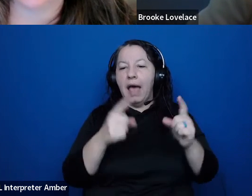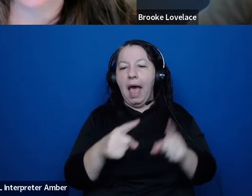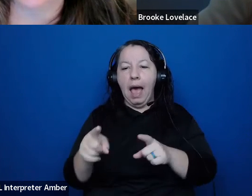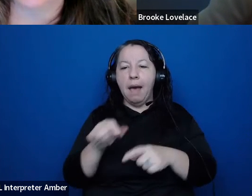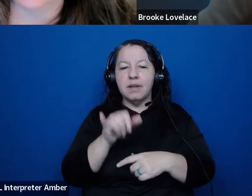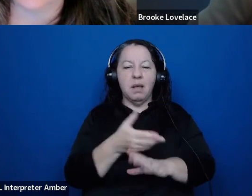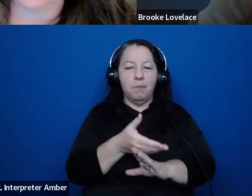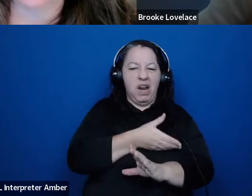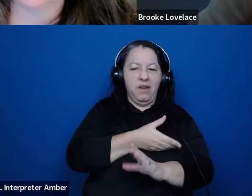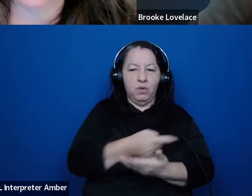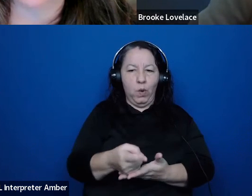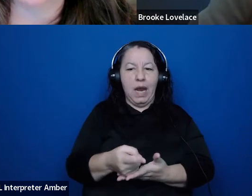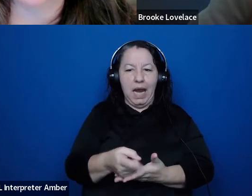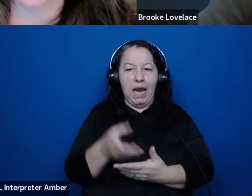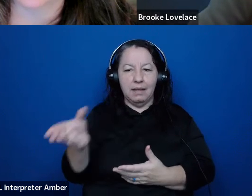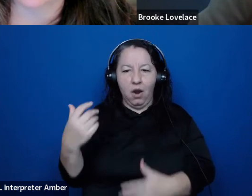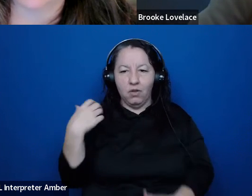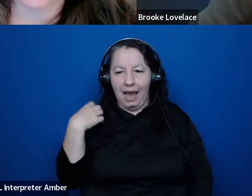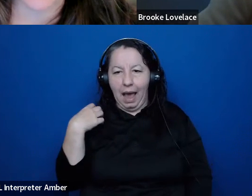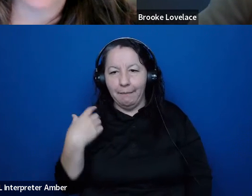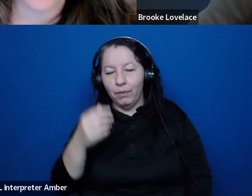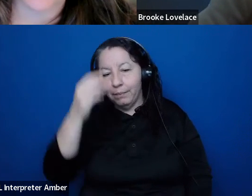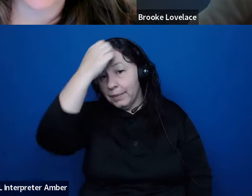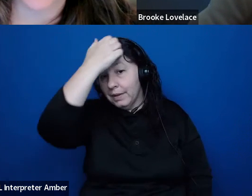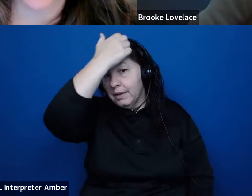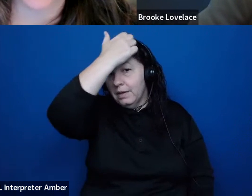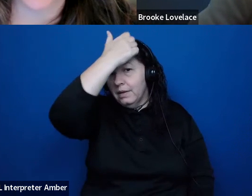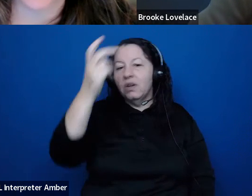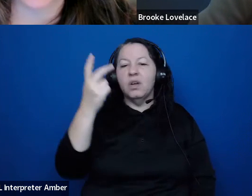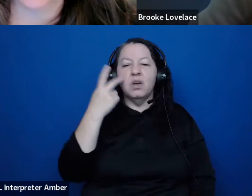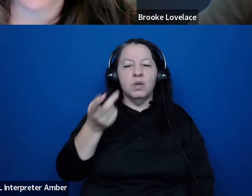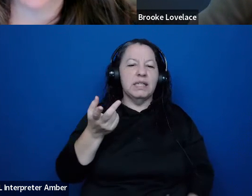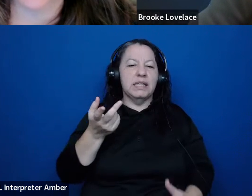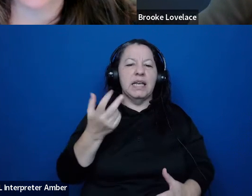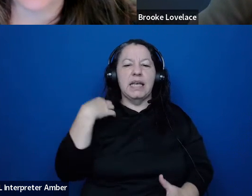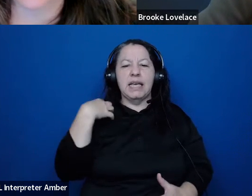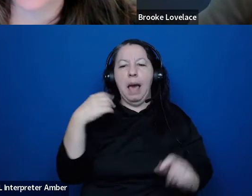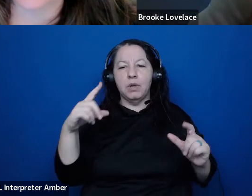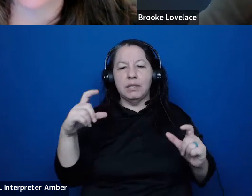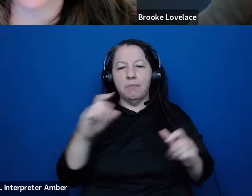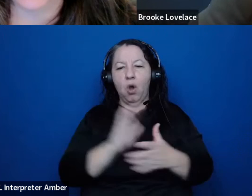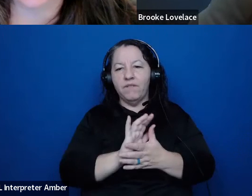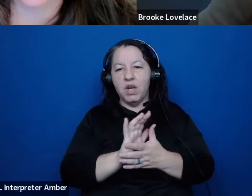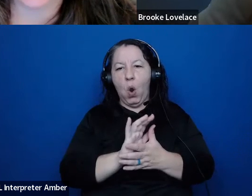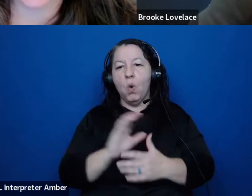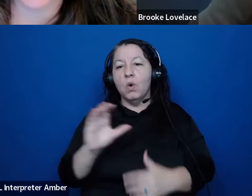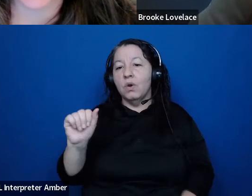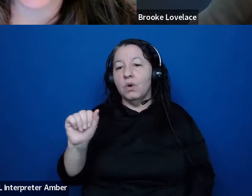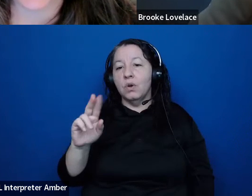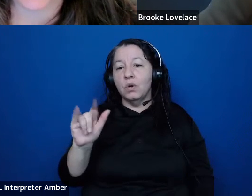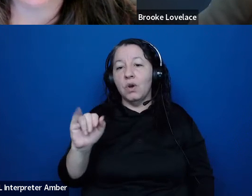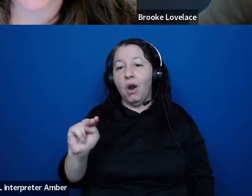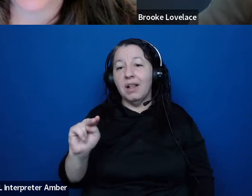and a Capitol snapshot. So Carlin and I will be unveiling our new